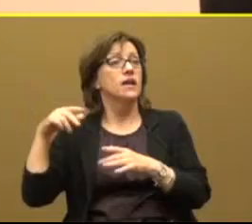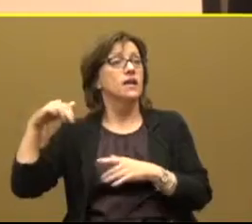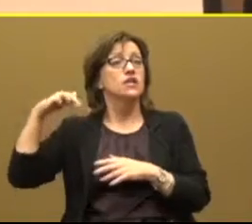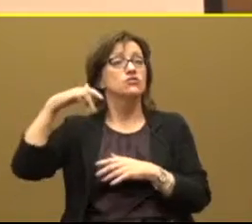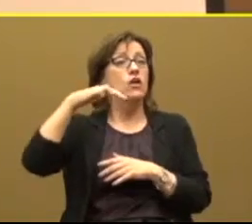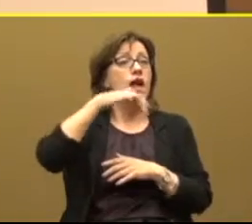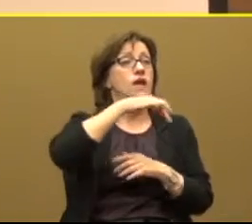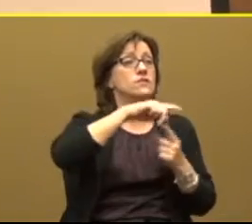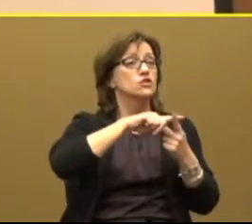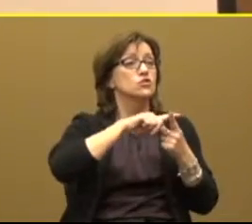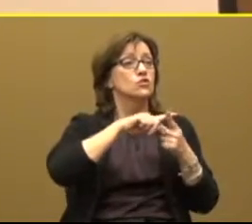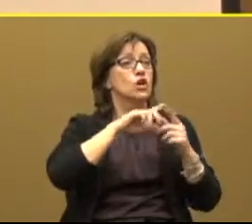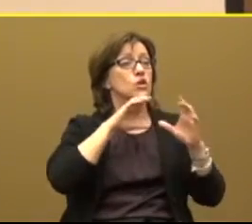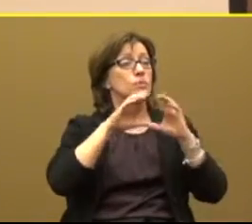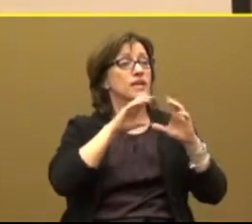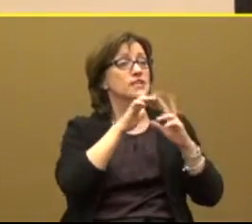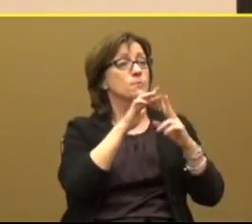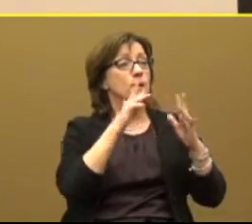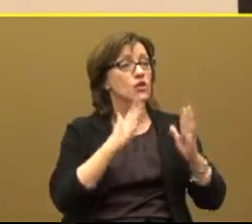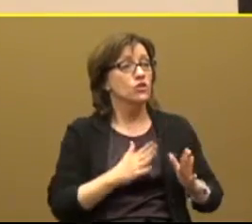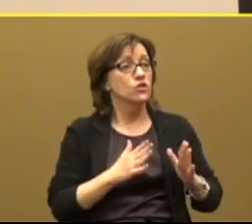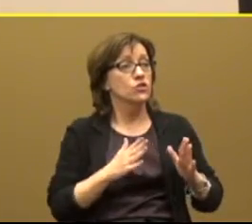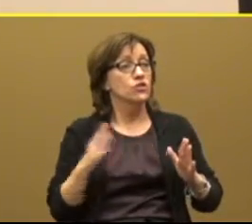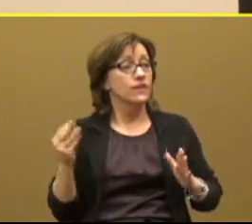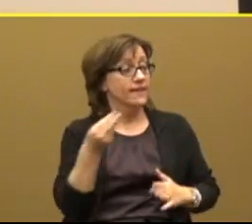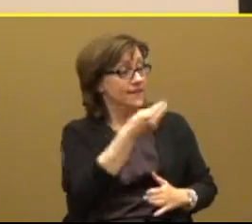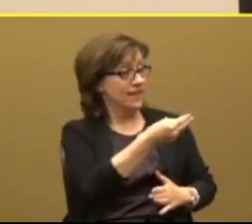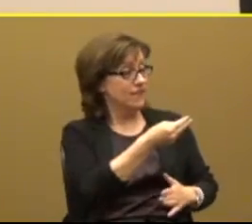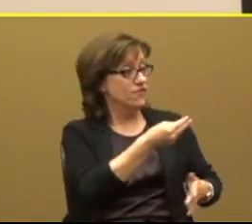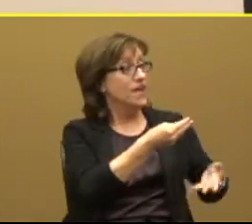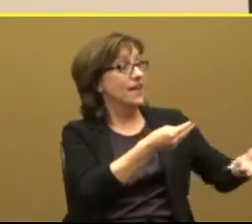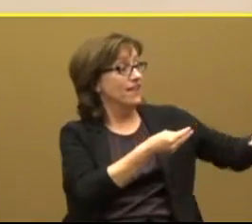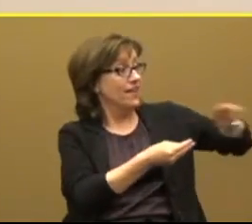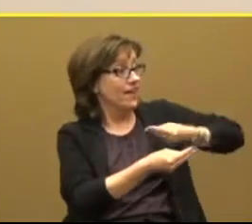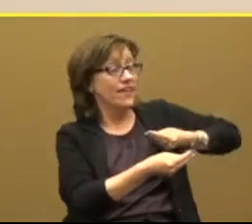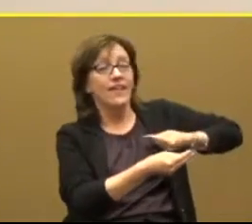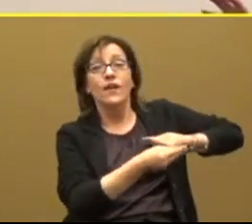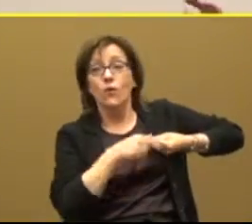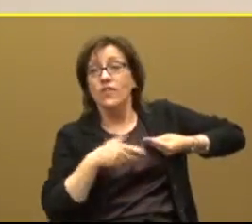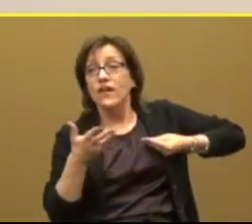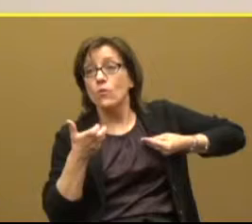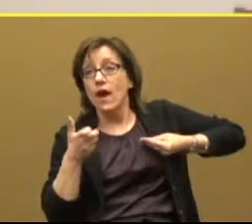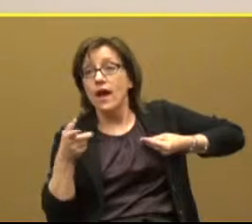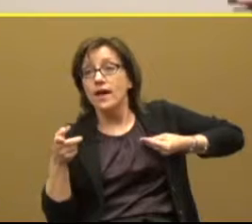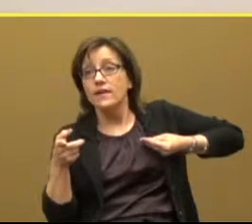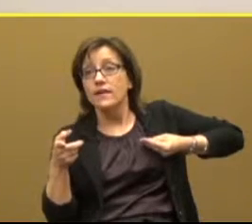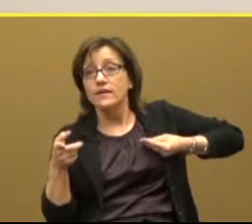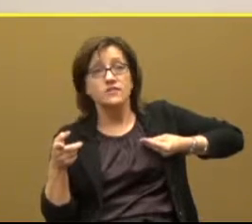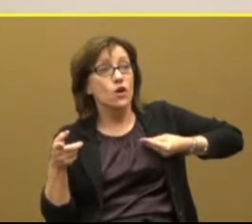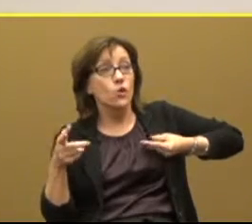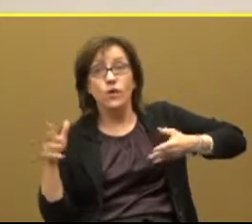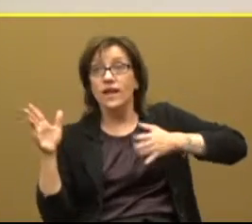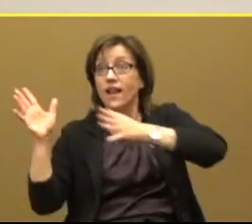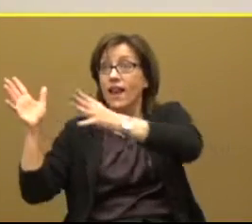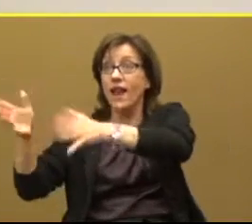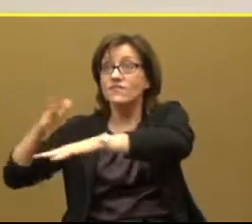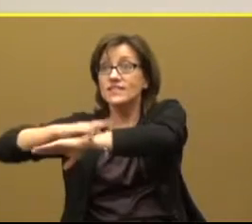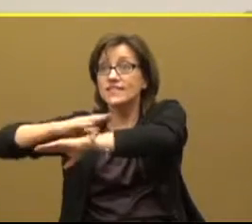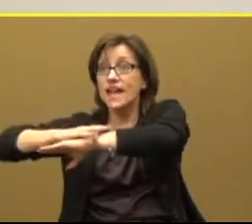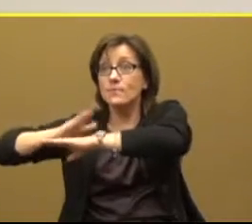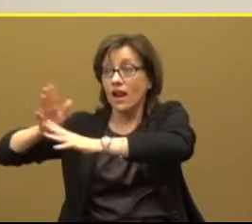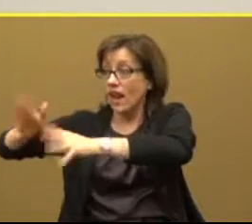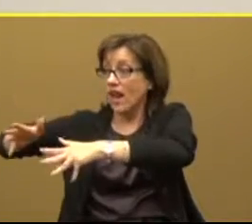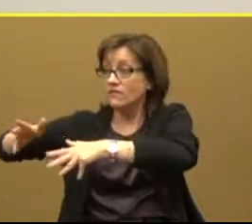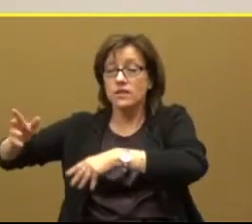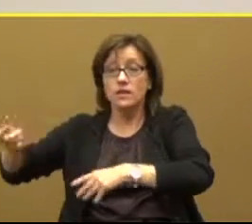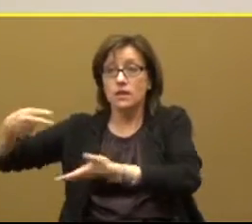communication partner in exchange for a desired item. So we have left the table, right? And